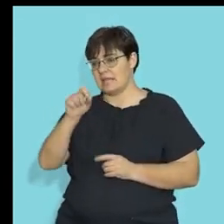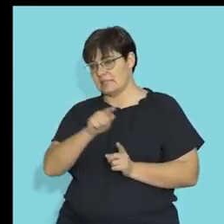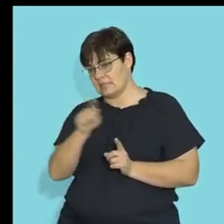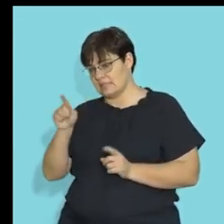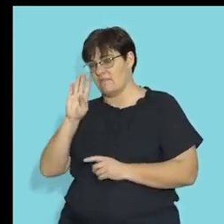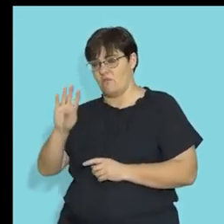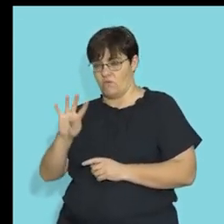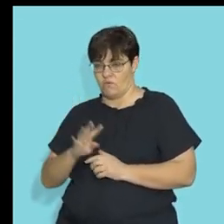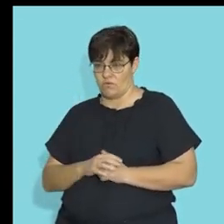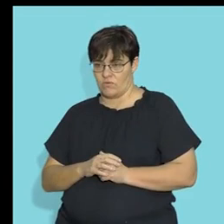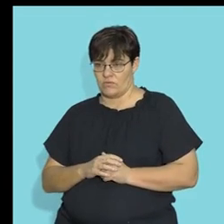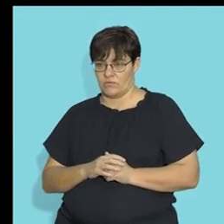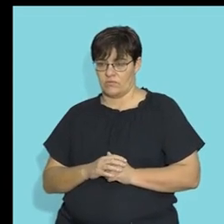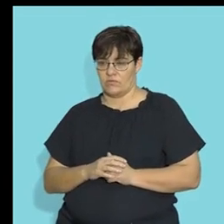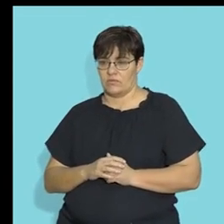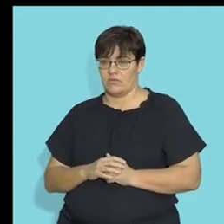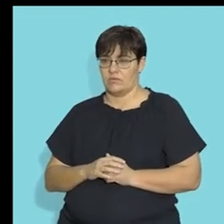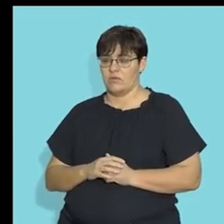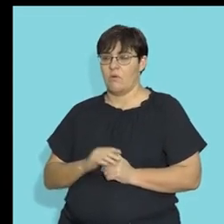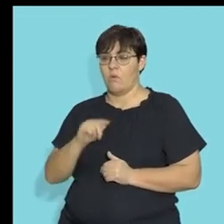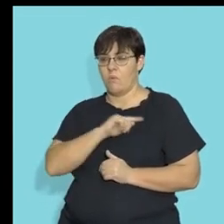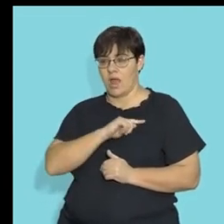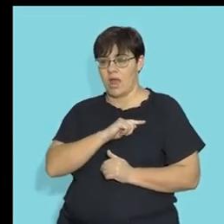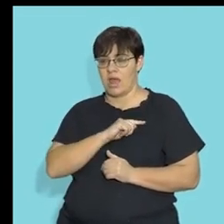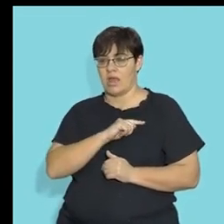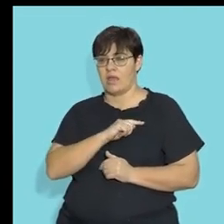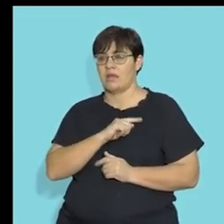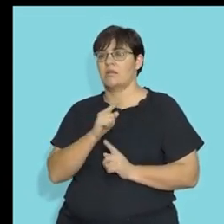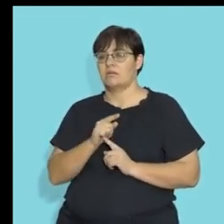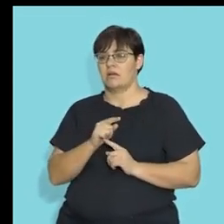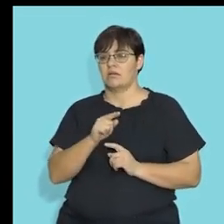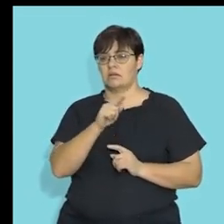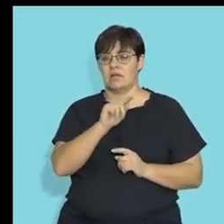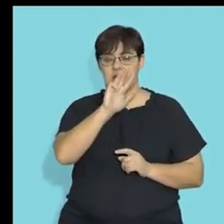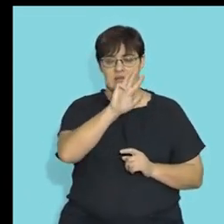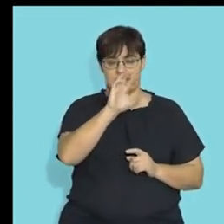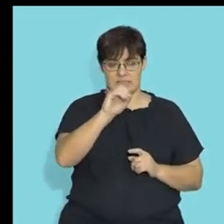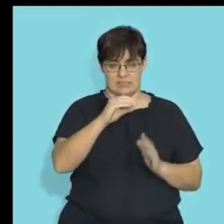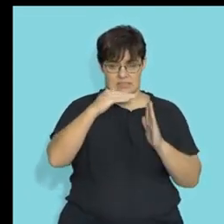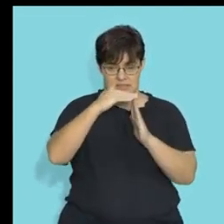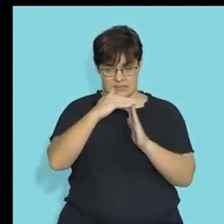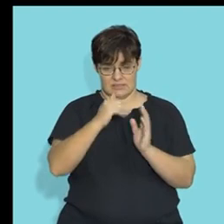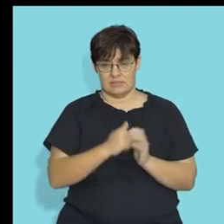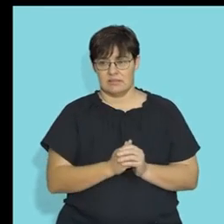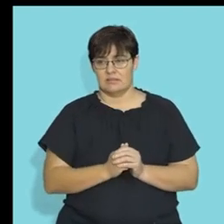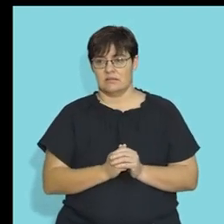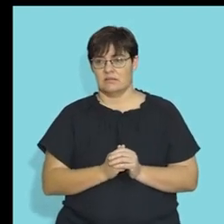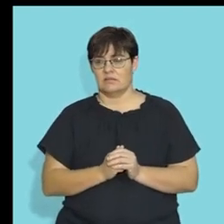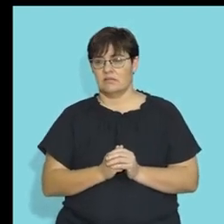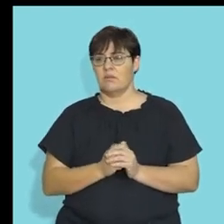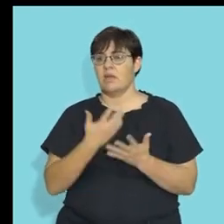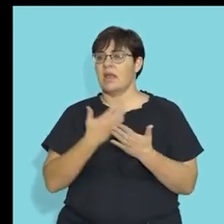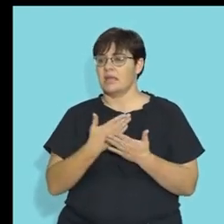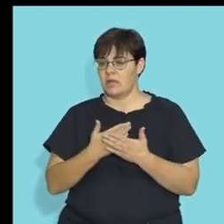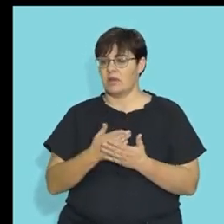have to be 4 centimeters. Because it is a square, I know that the corners are at right angles to each